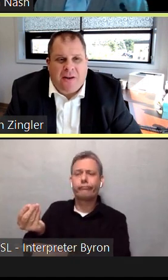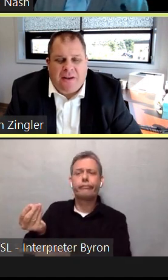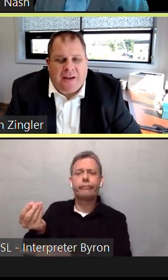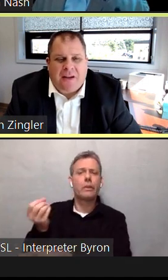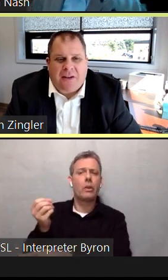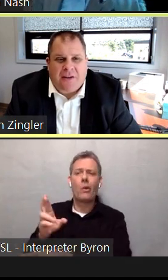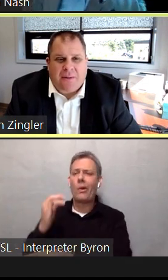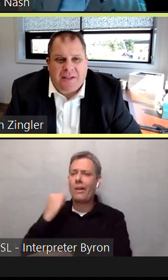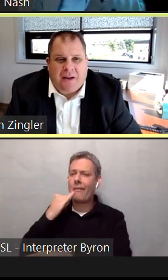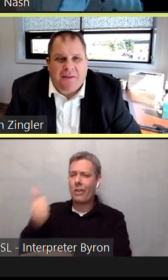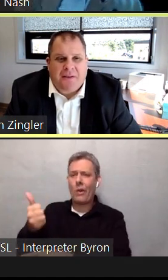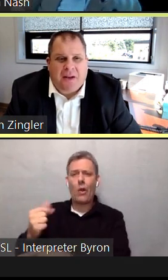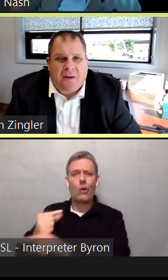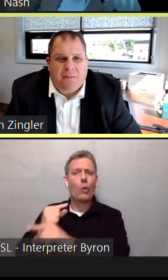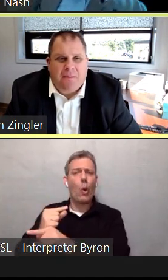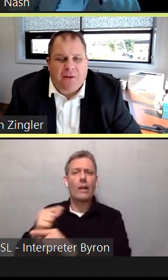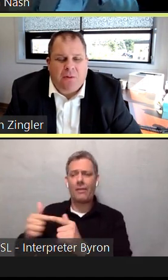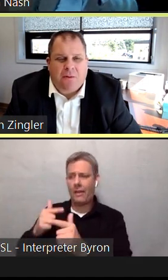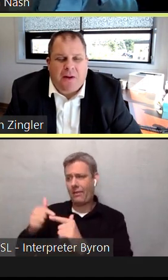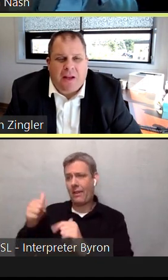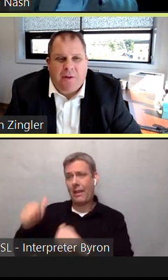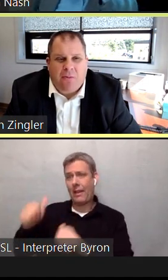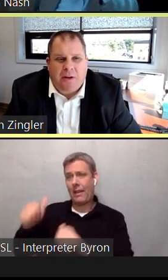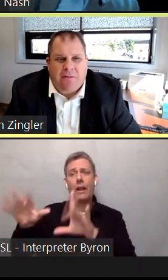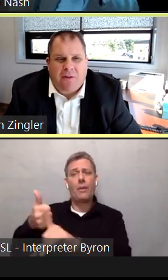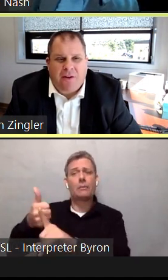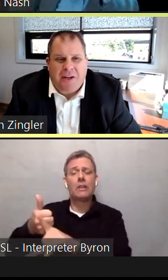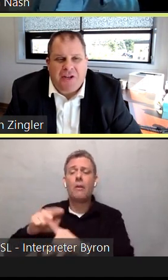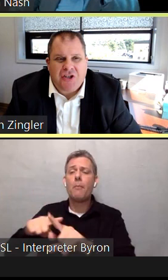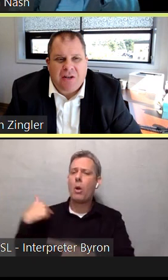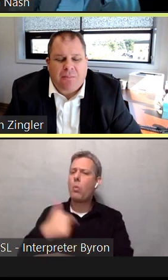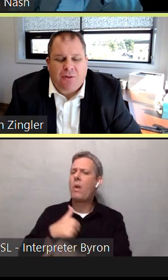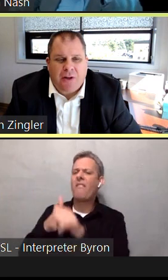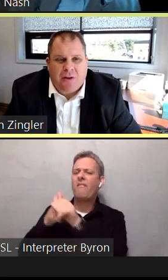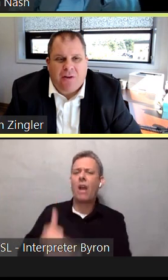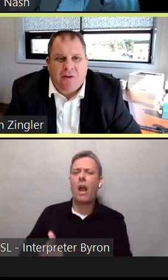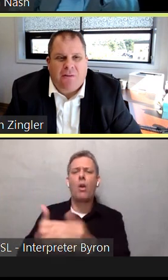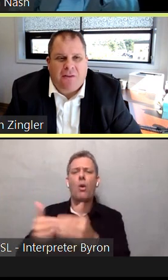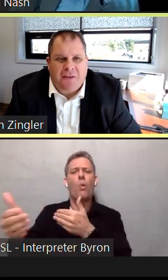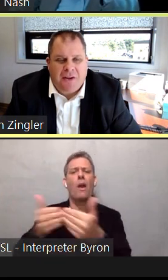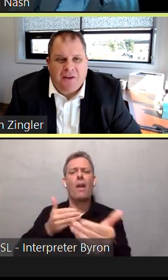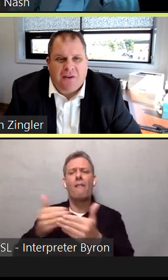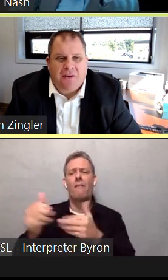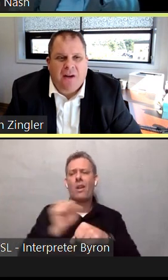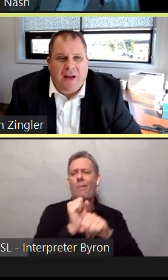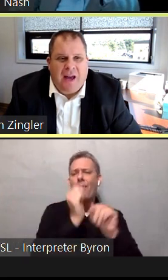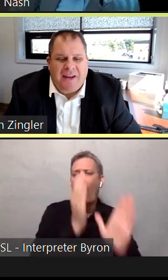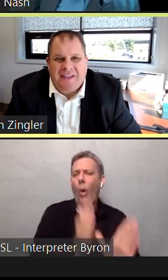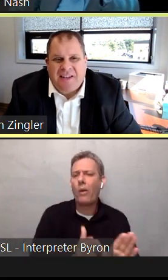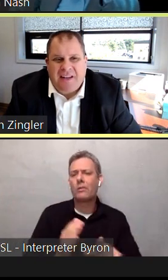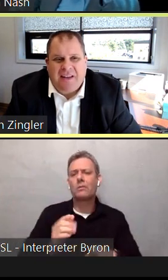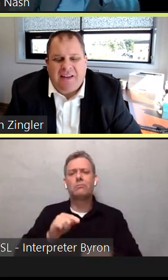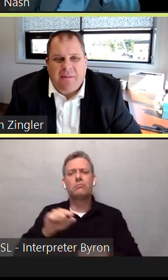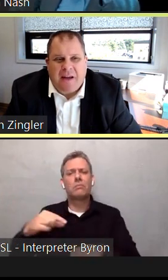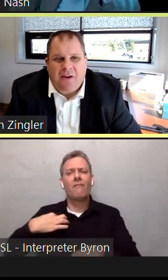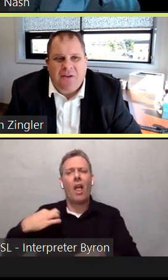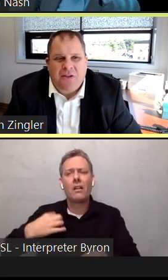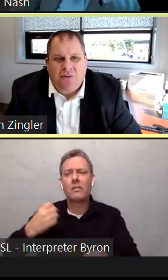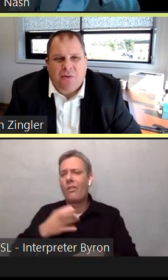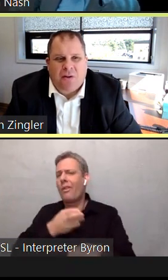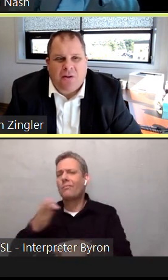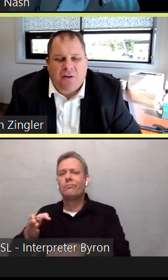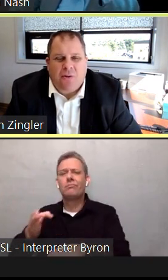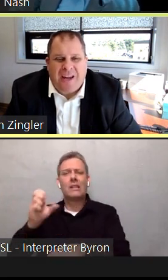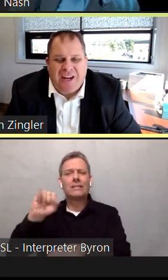own guardian, then they can clear it themselves. But we're following whatever each employer, volunteer, any site that they may go